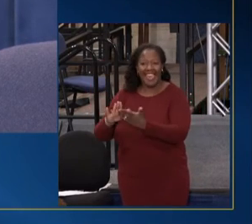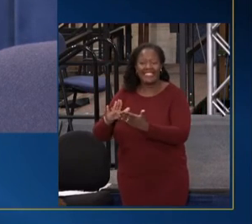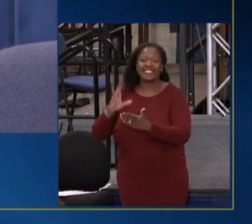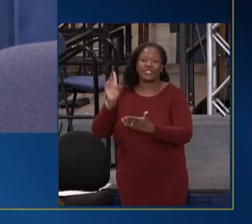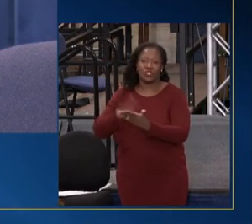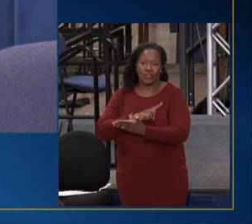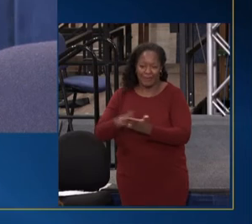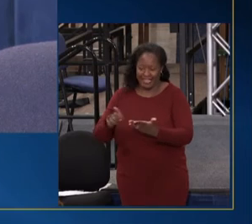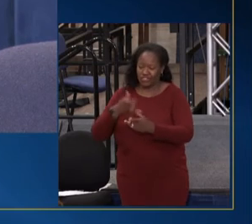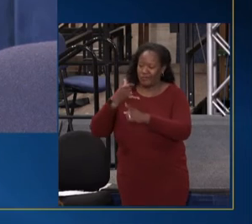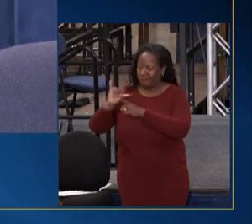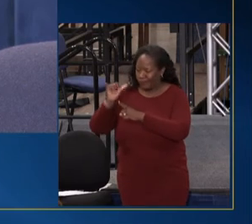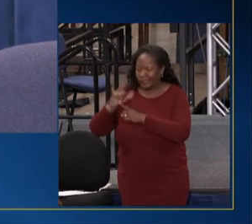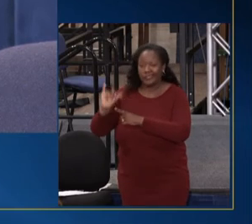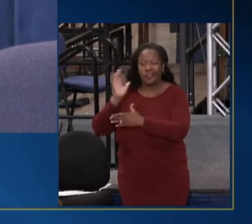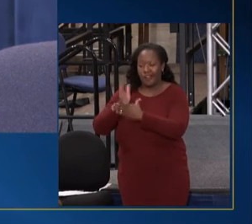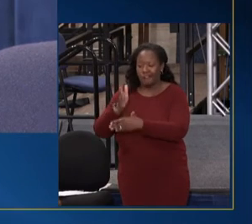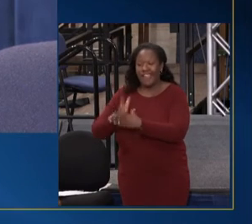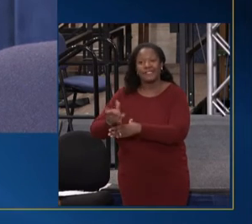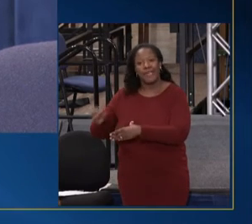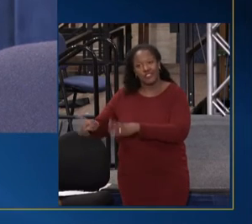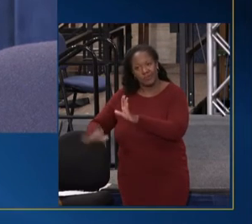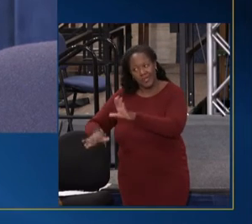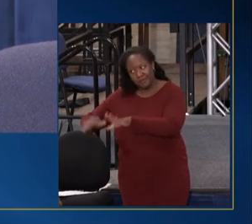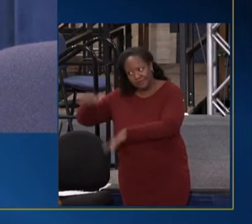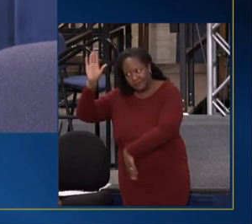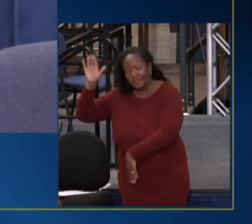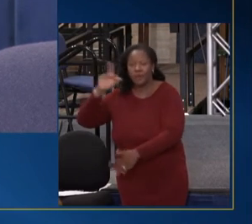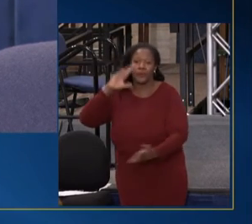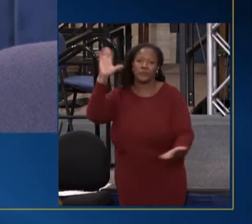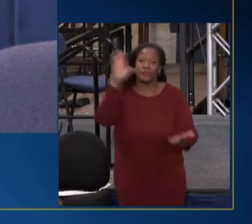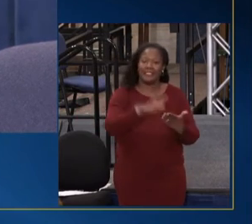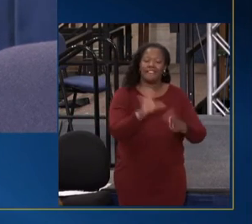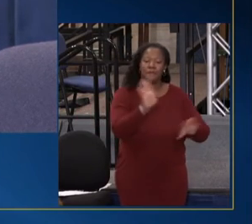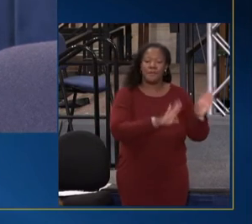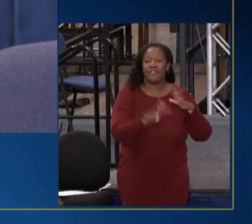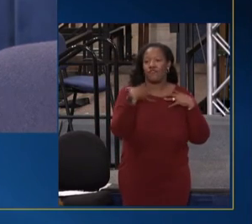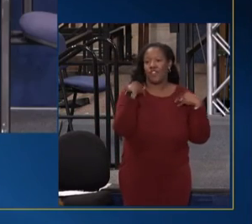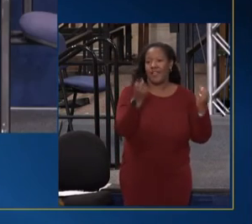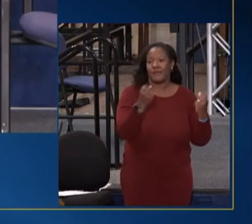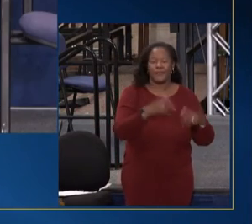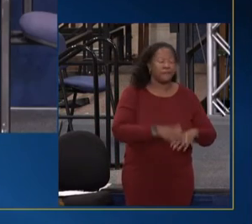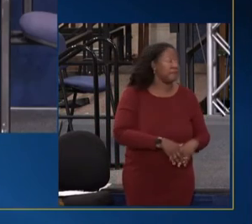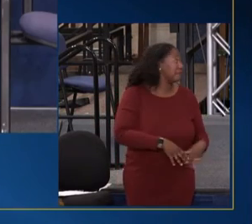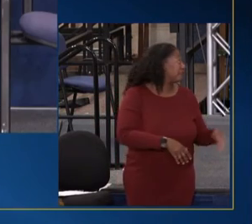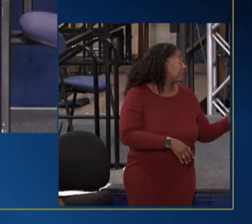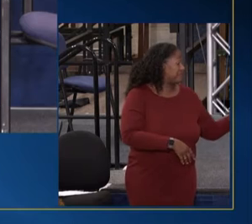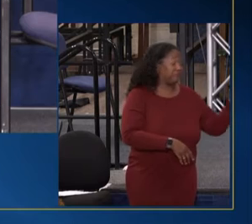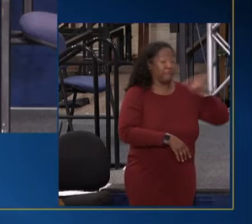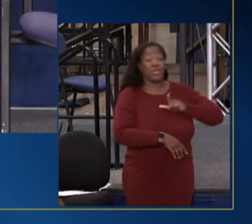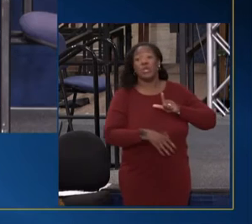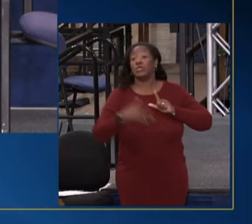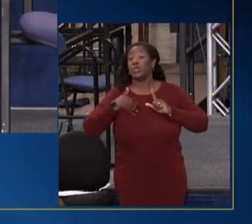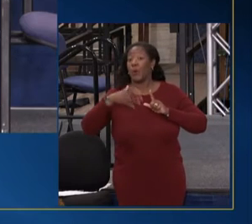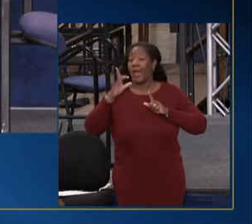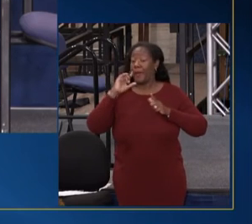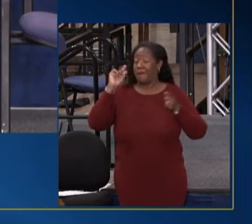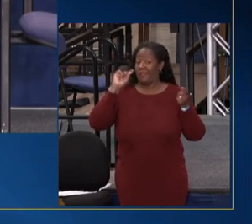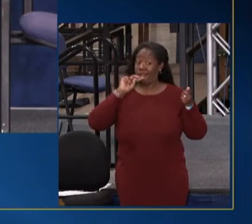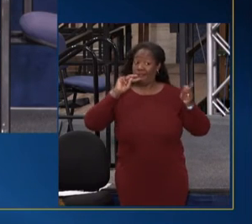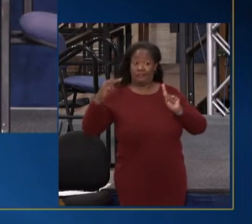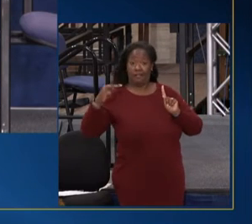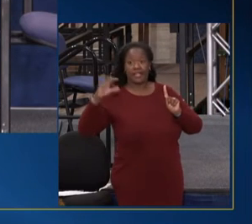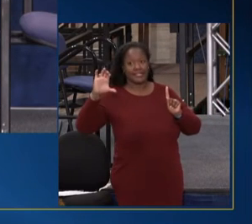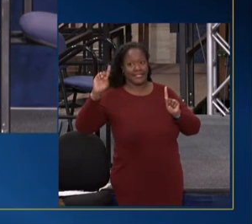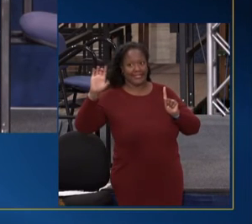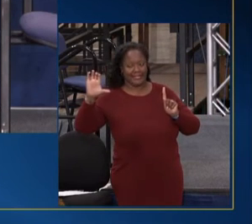harassment, and bullying, which we know will lead to less behavioral health problems. So I'm gonna put my CDC hat on and just really echo so much of what you heard, which is